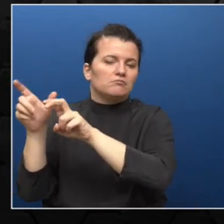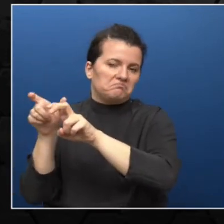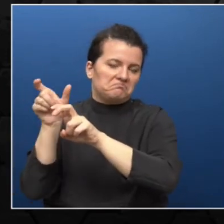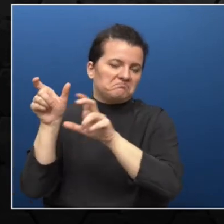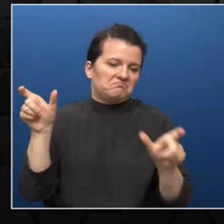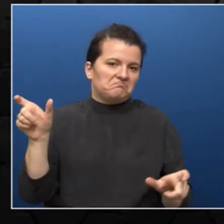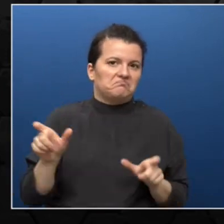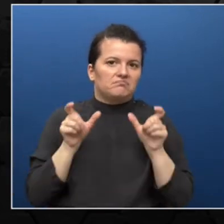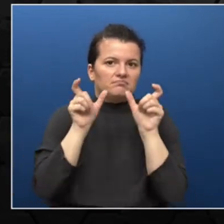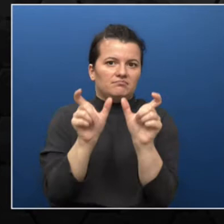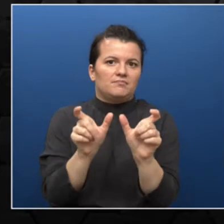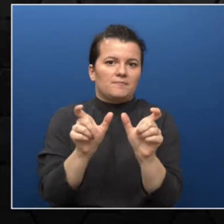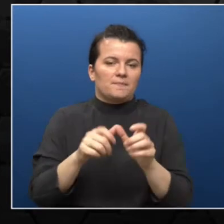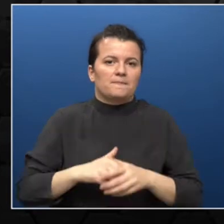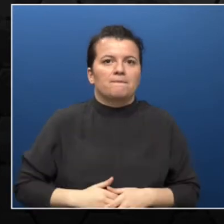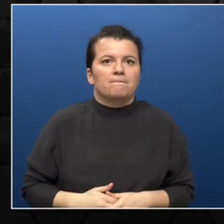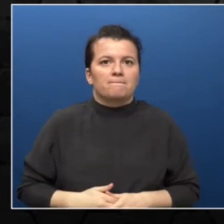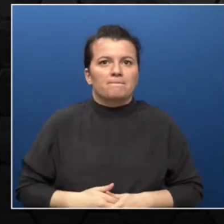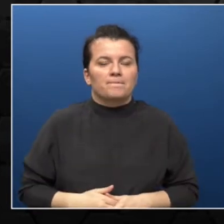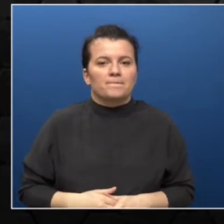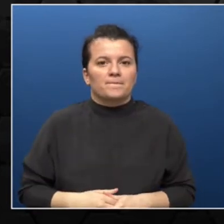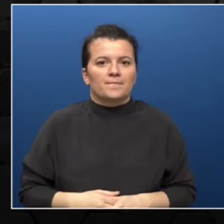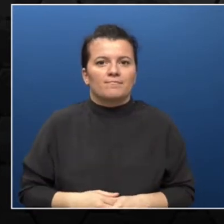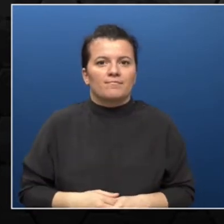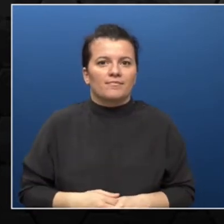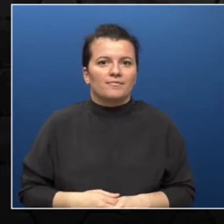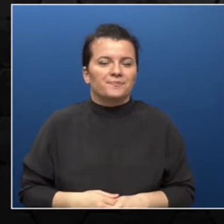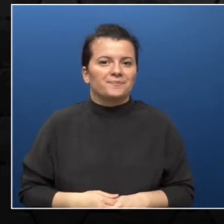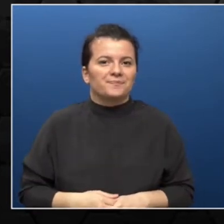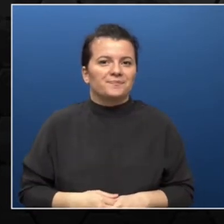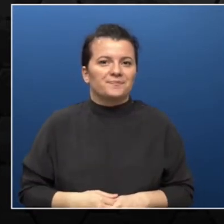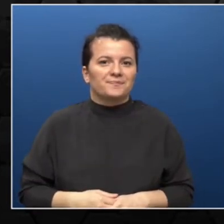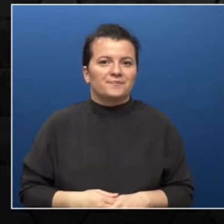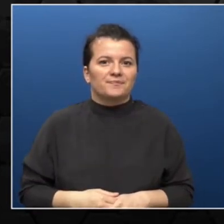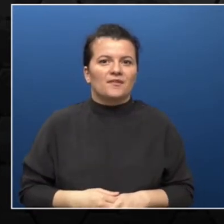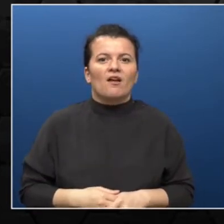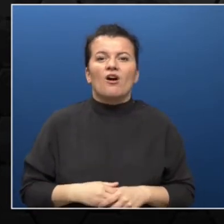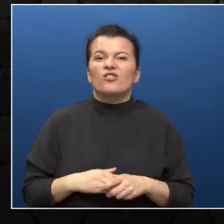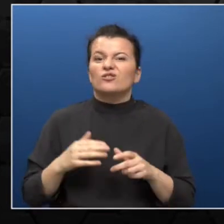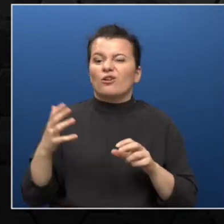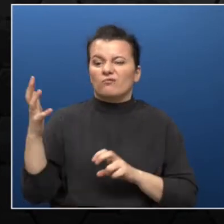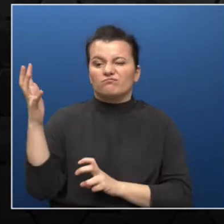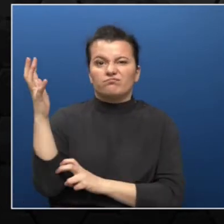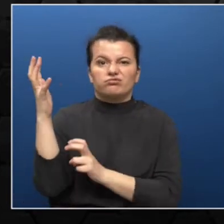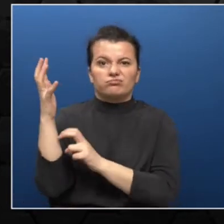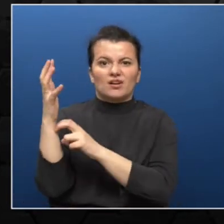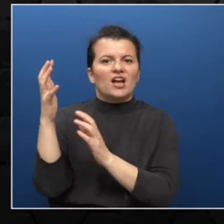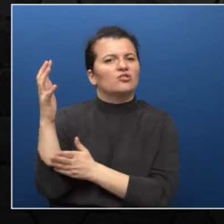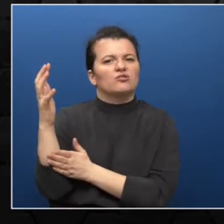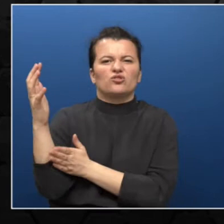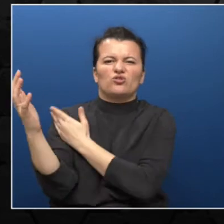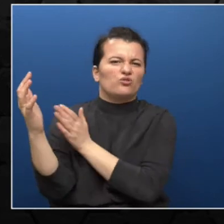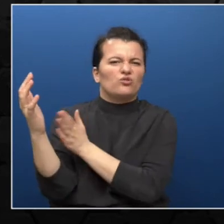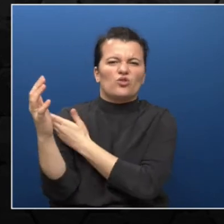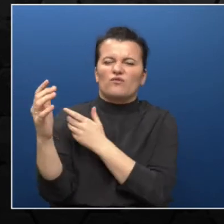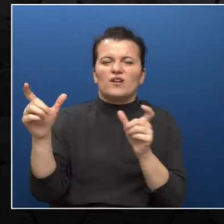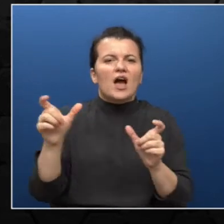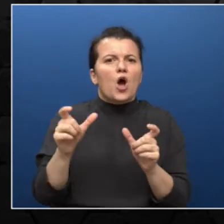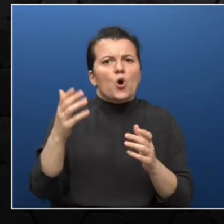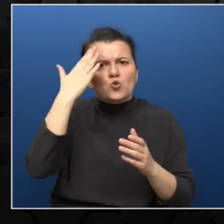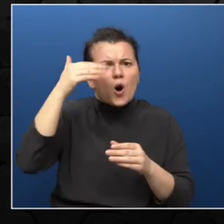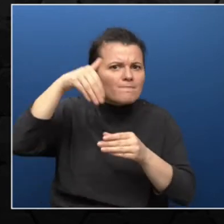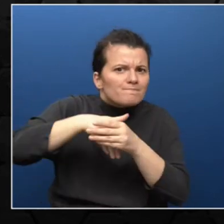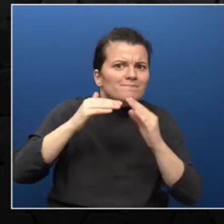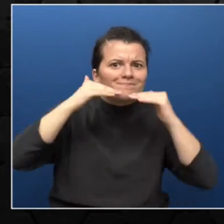will happen was the other words in the sentence are dropped because we do not need these words to tell what